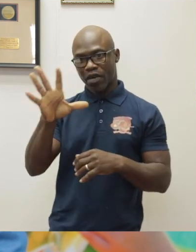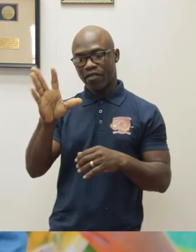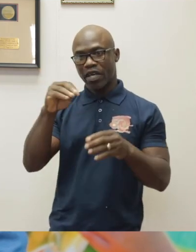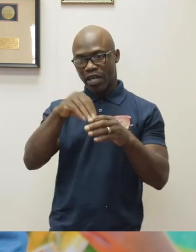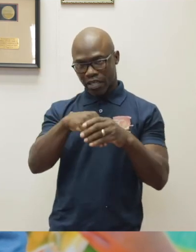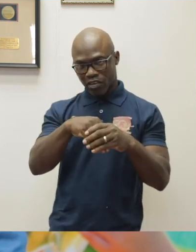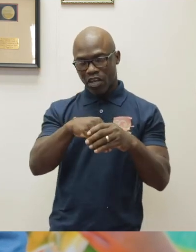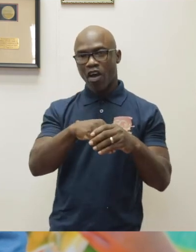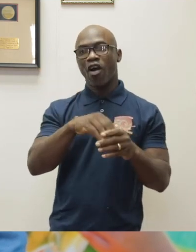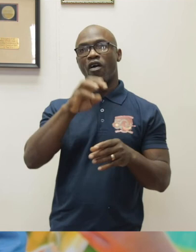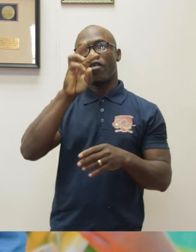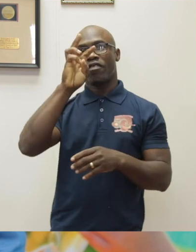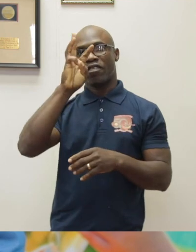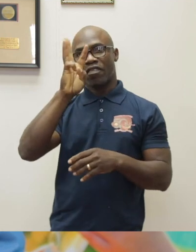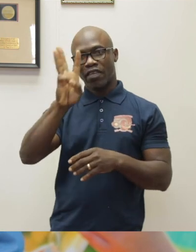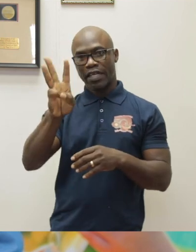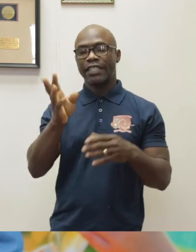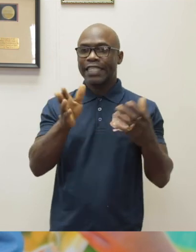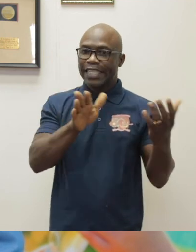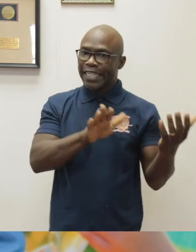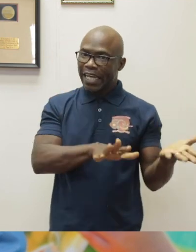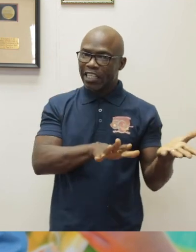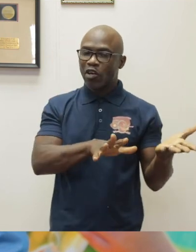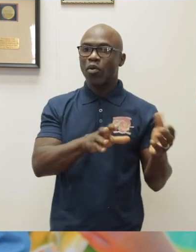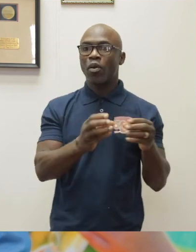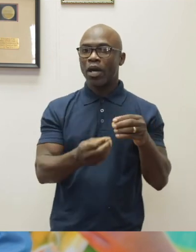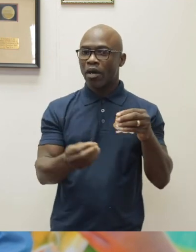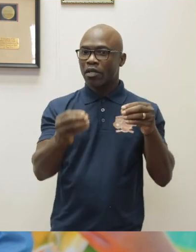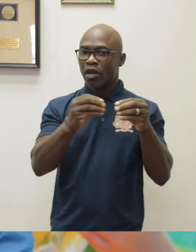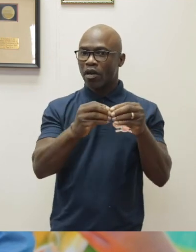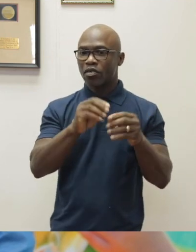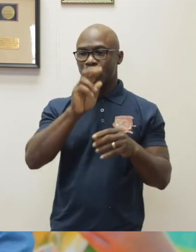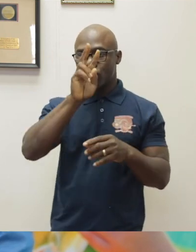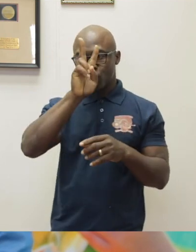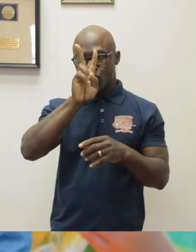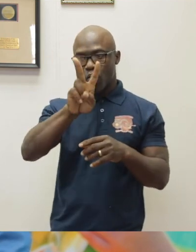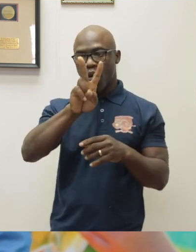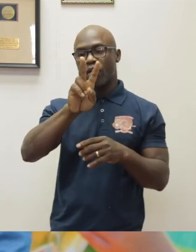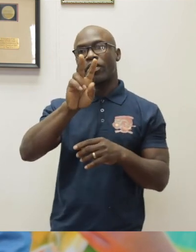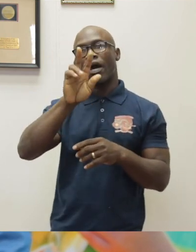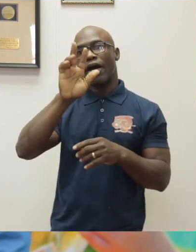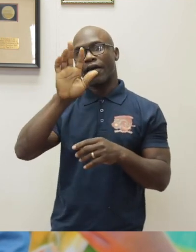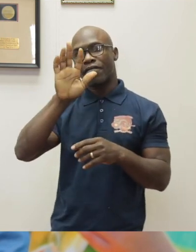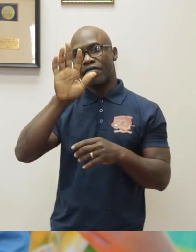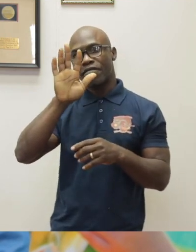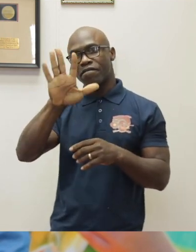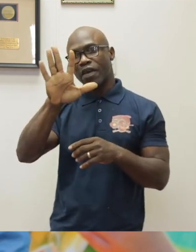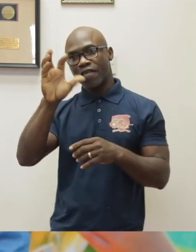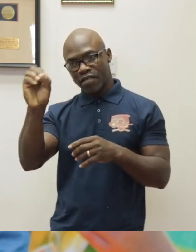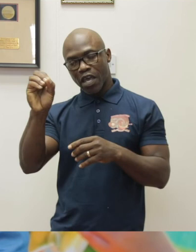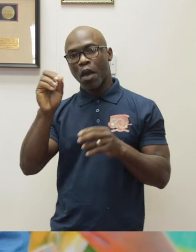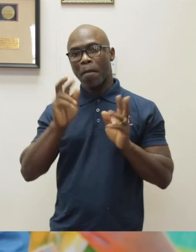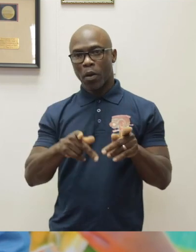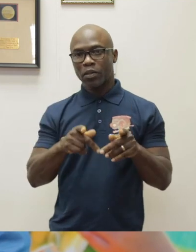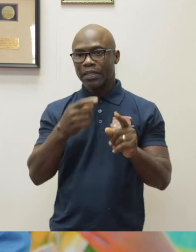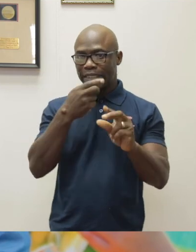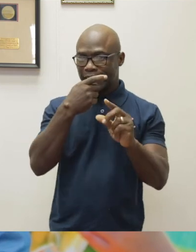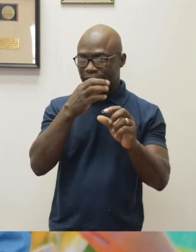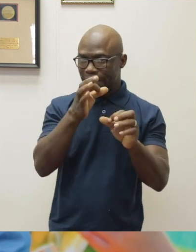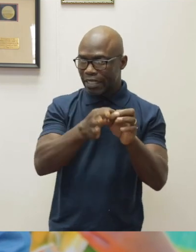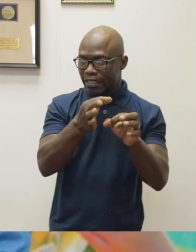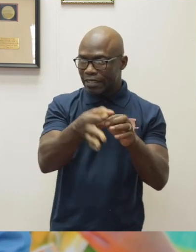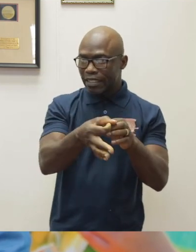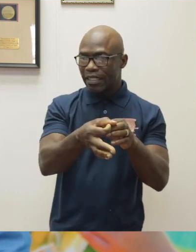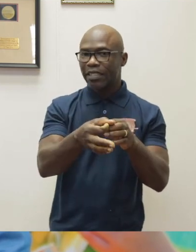of 6 deaths, with a total of 250 persons tested during the period the